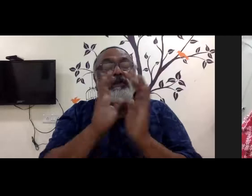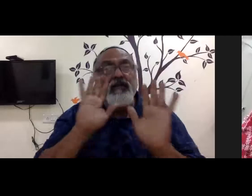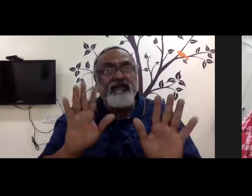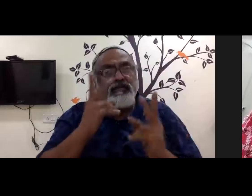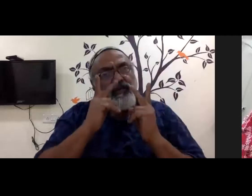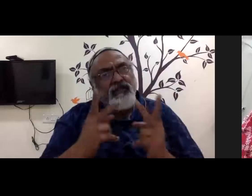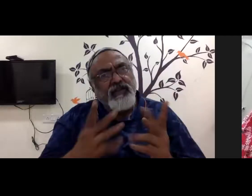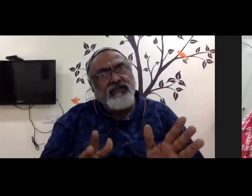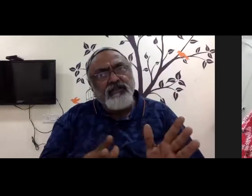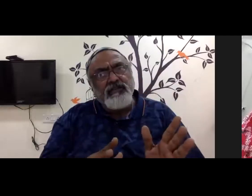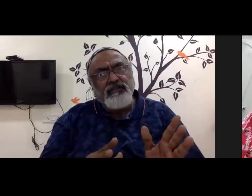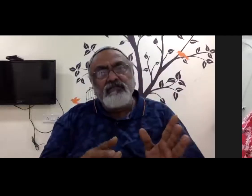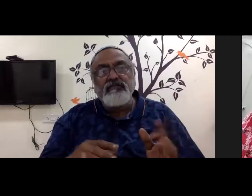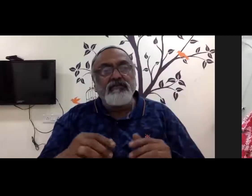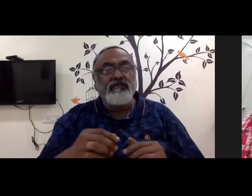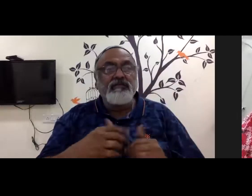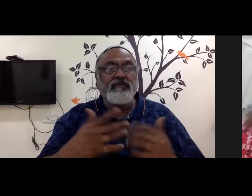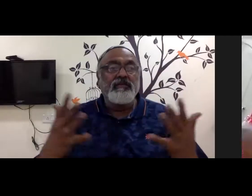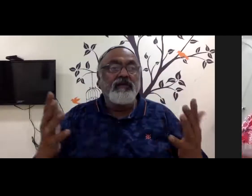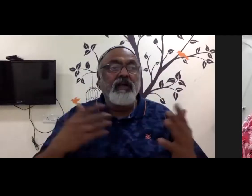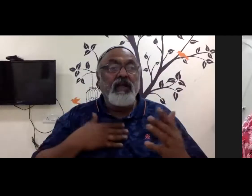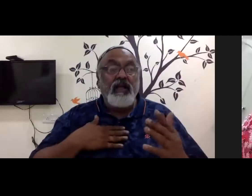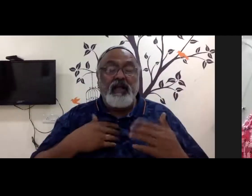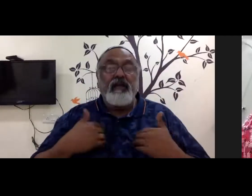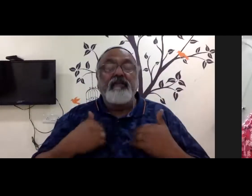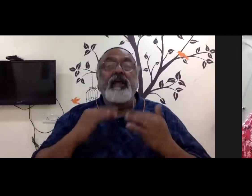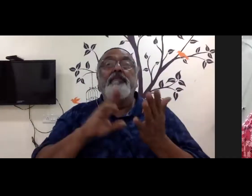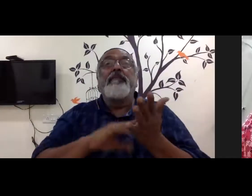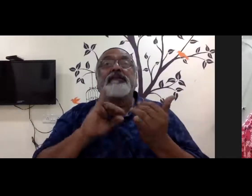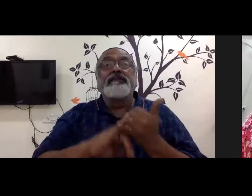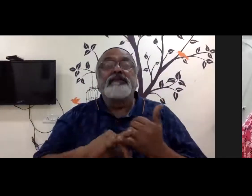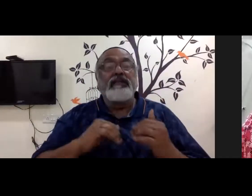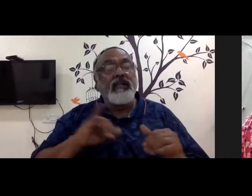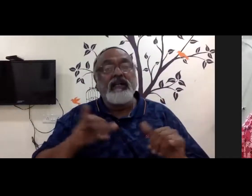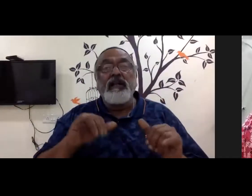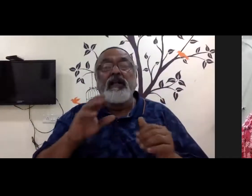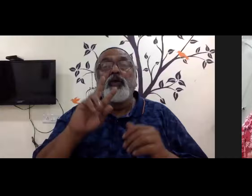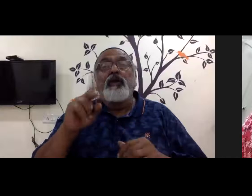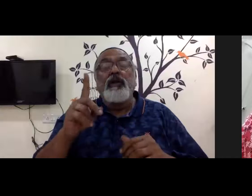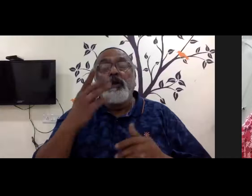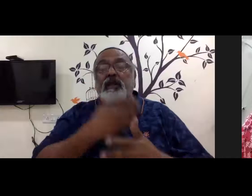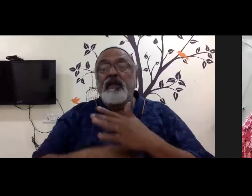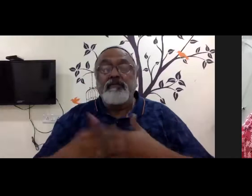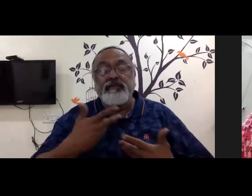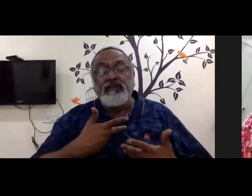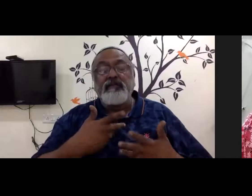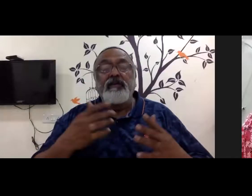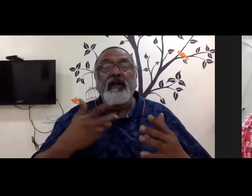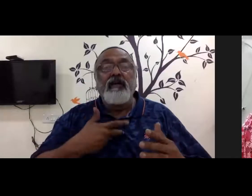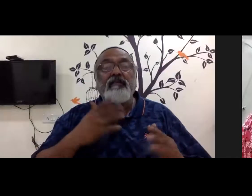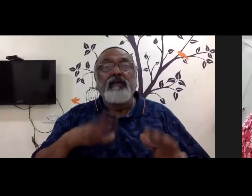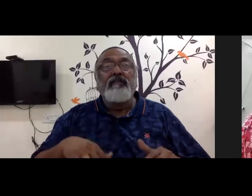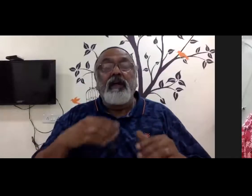Actually, myself, a person with multiple sclerosis, which is one of the 21 disabilities, and I myself have